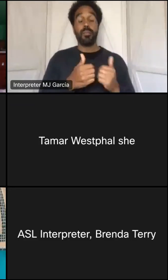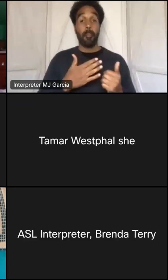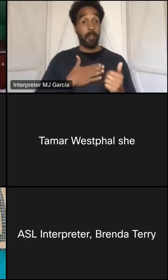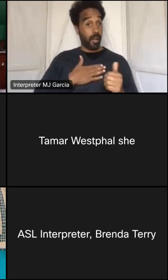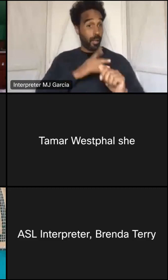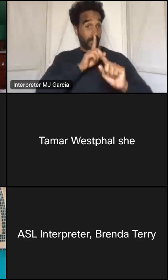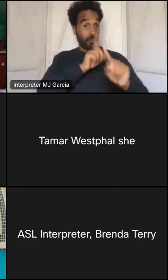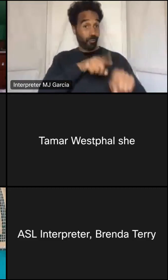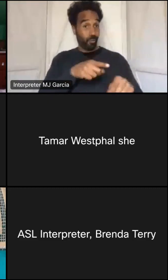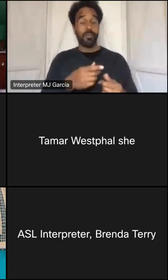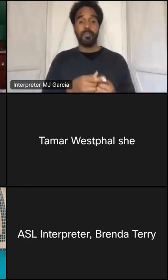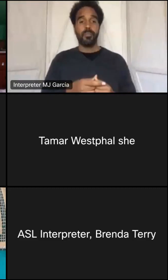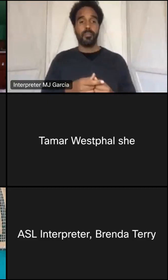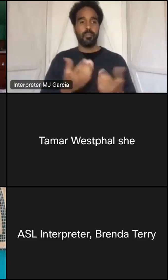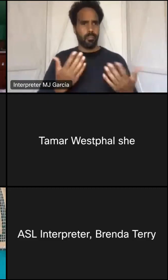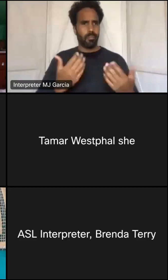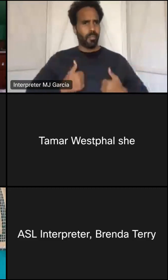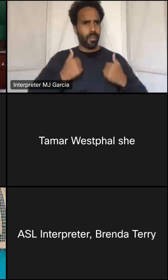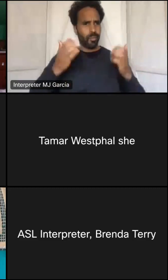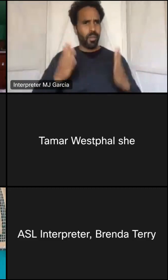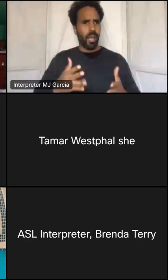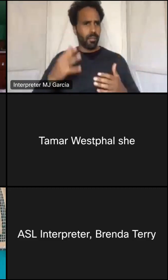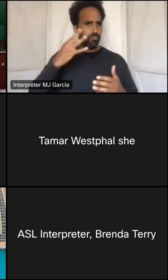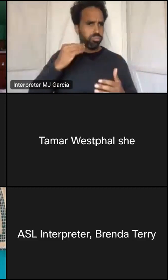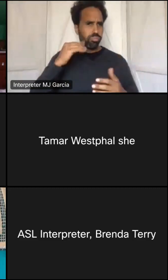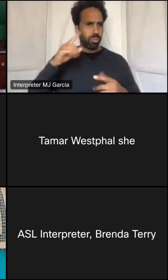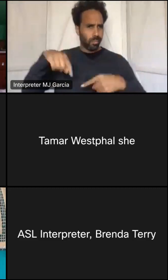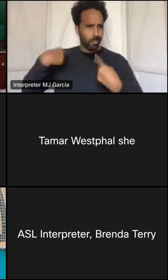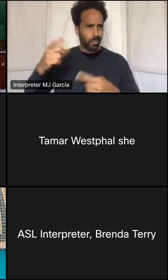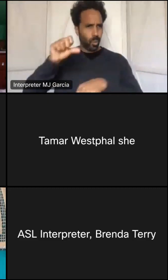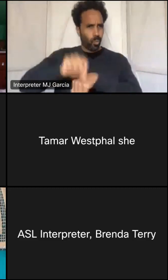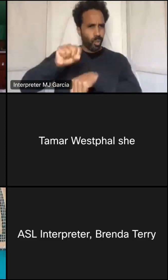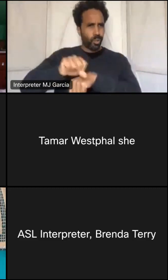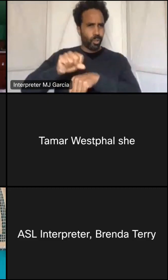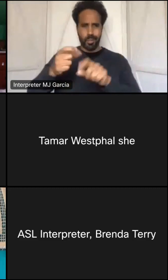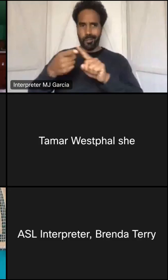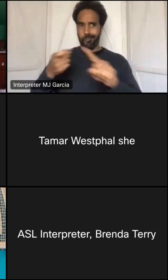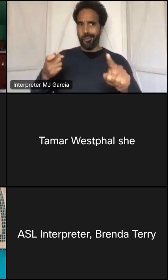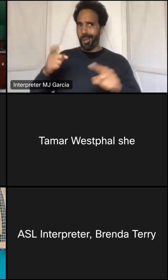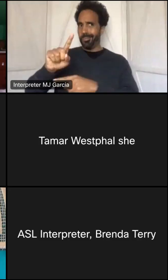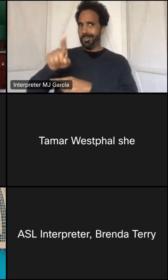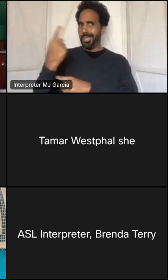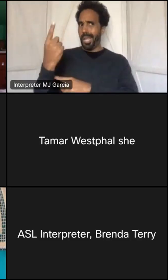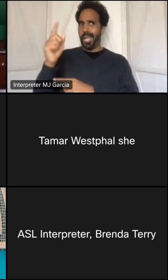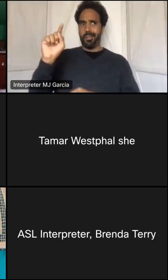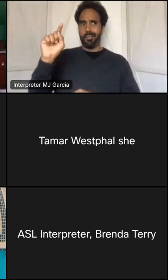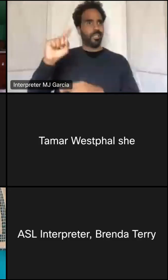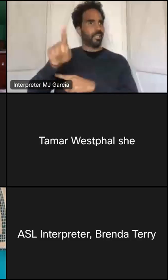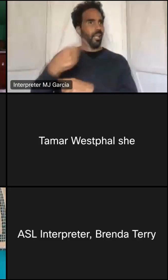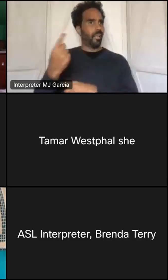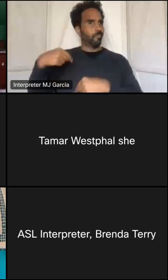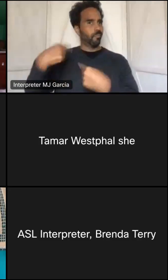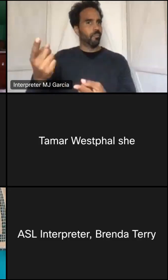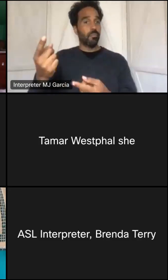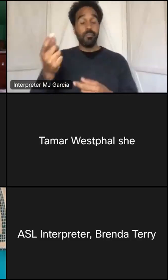is survivors are doing this work and have been doing this work from the beginning. So rather than starting in a place where